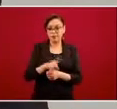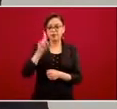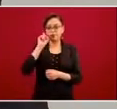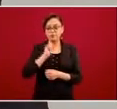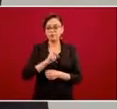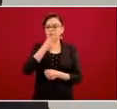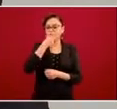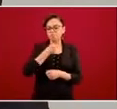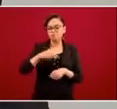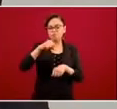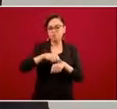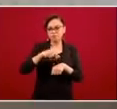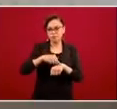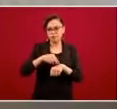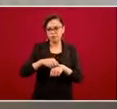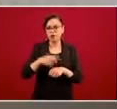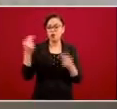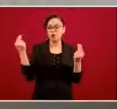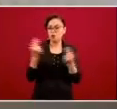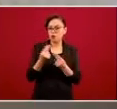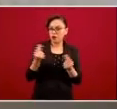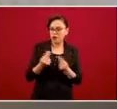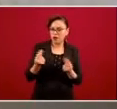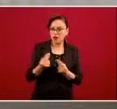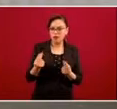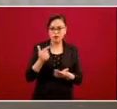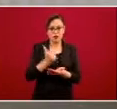Now, the guidelines contemplate the